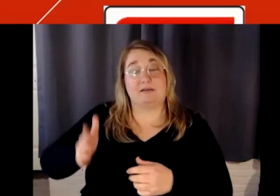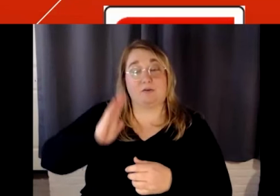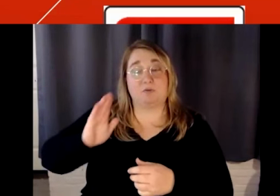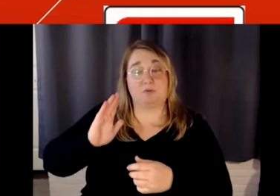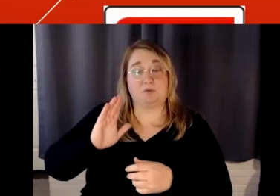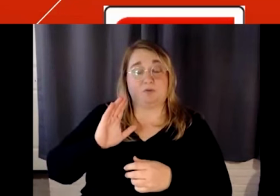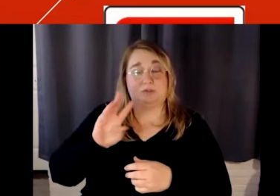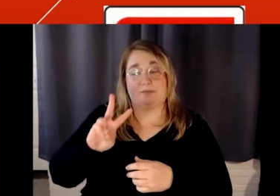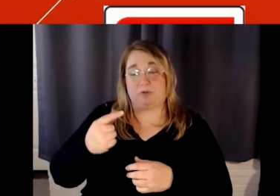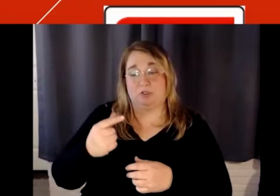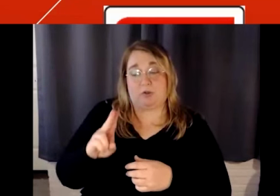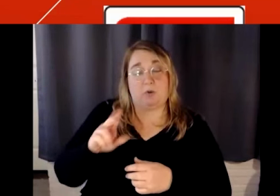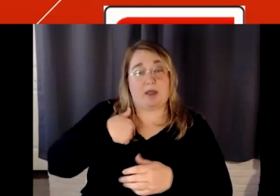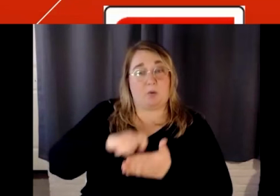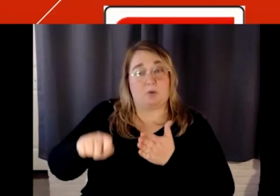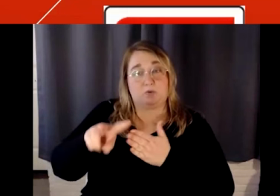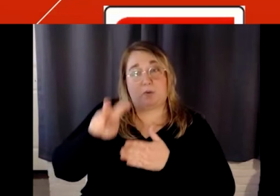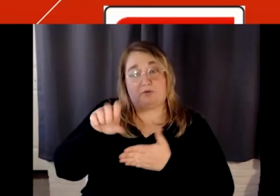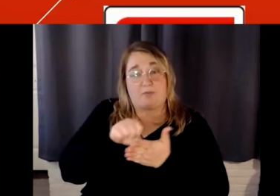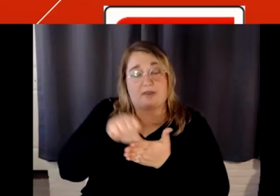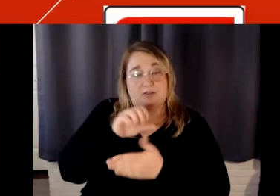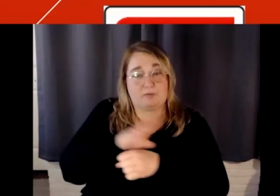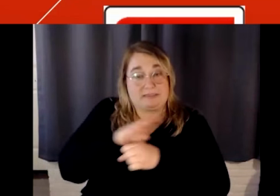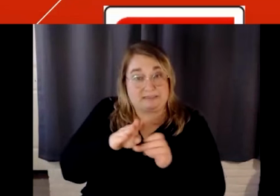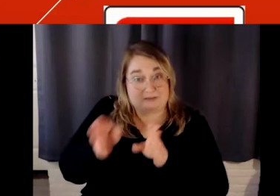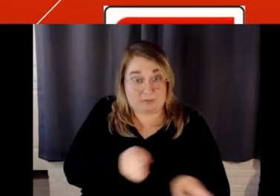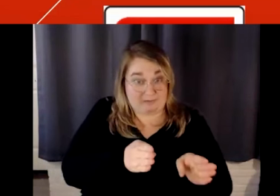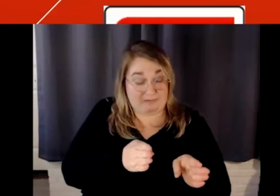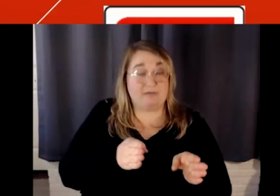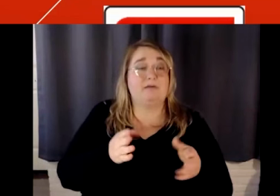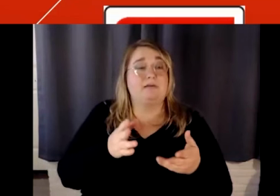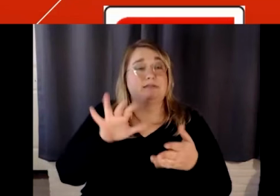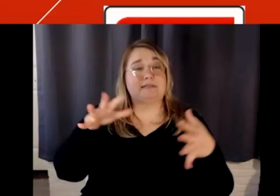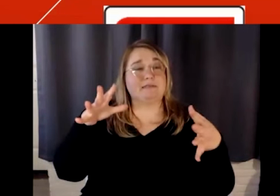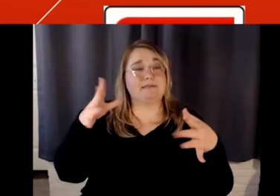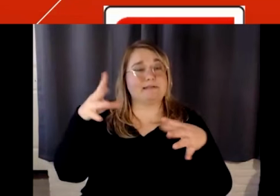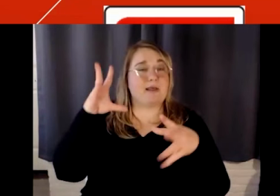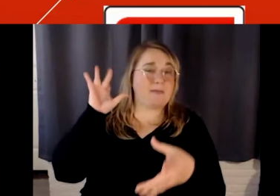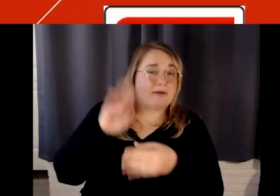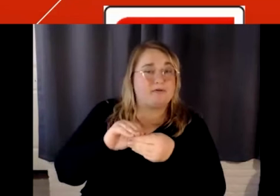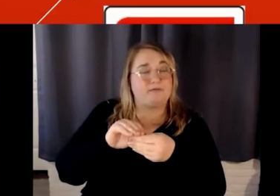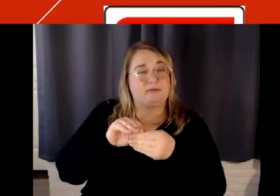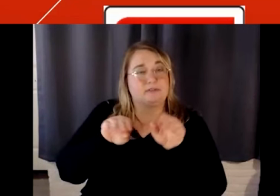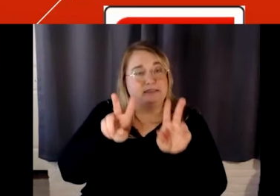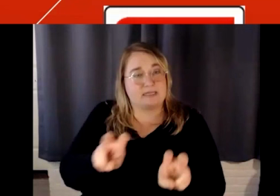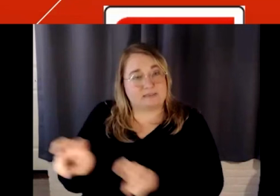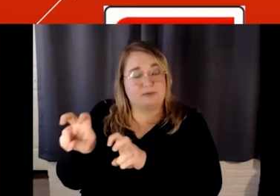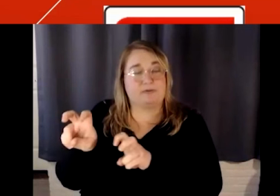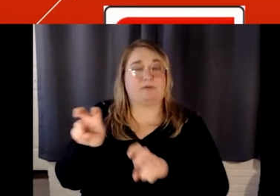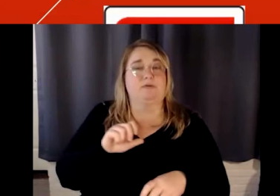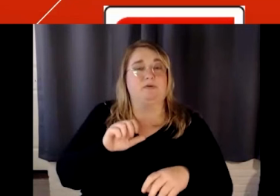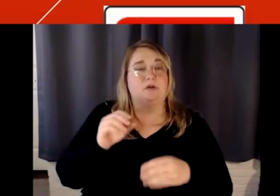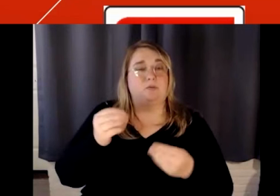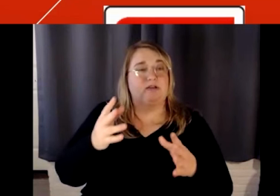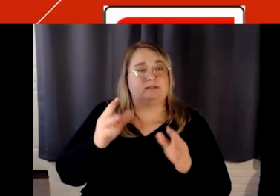It's a summative assessment. I think it's very important, provides clear vision as to what the end goal is. In my classes, the very first